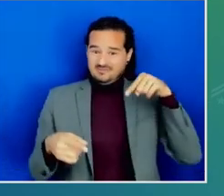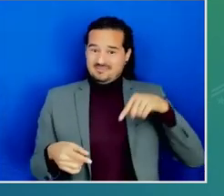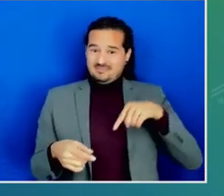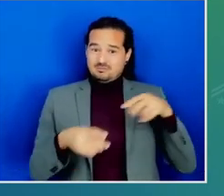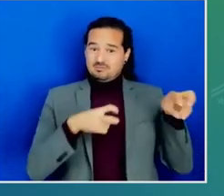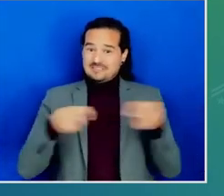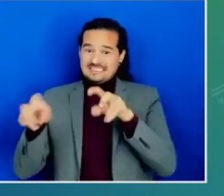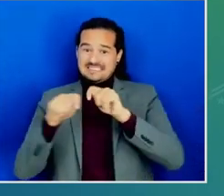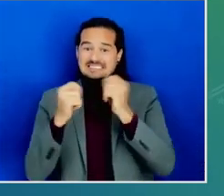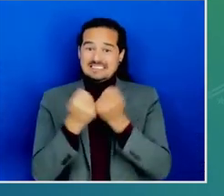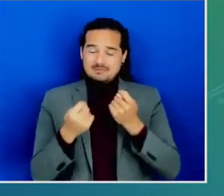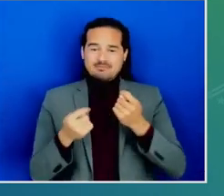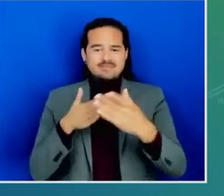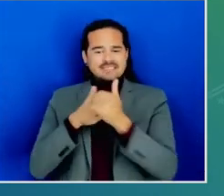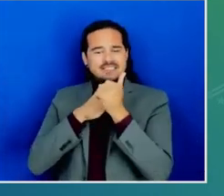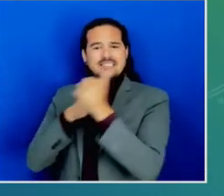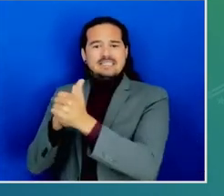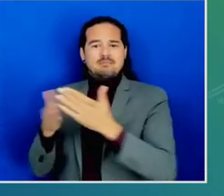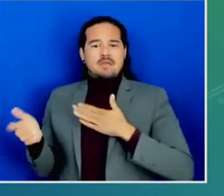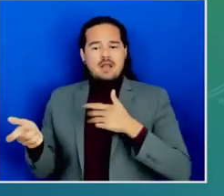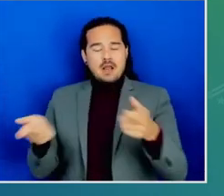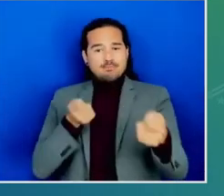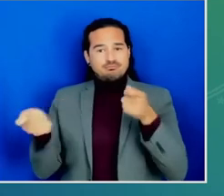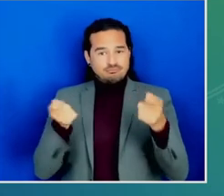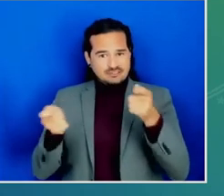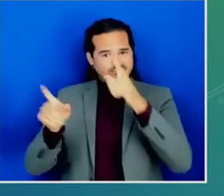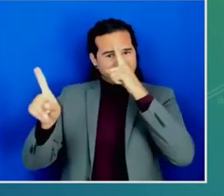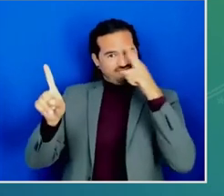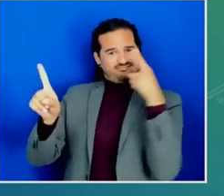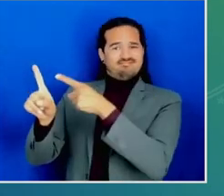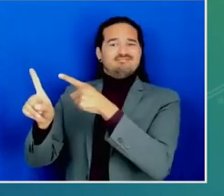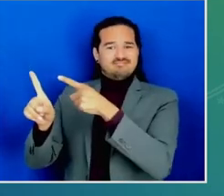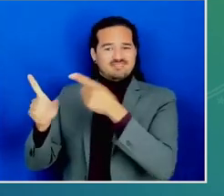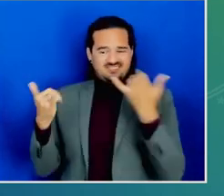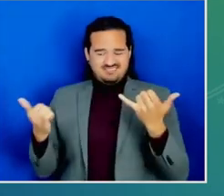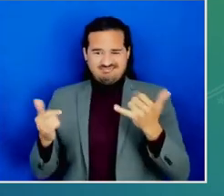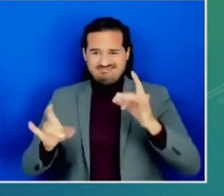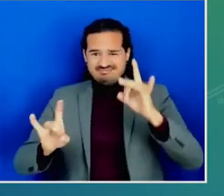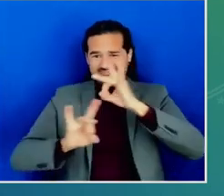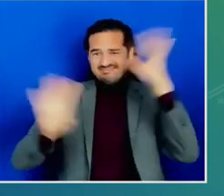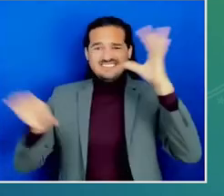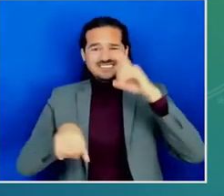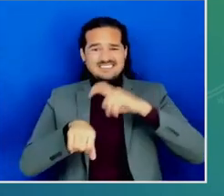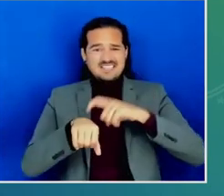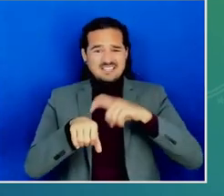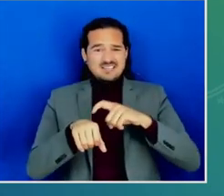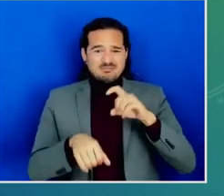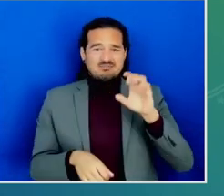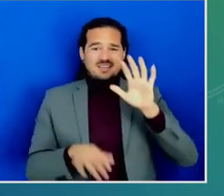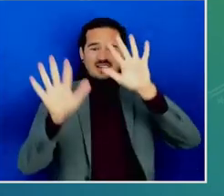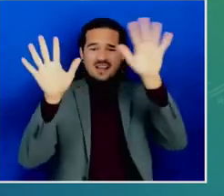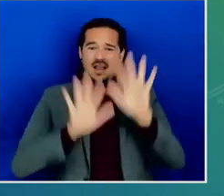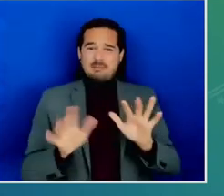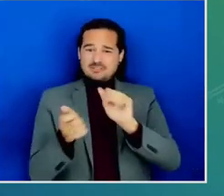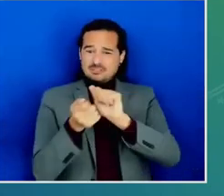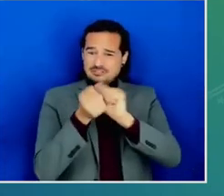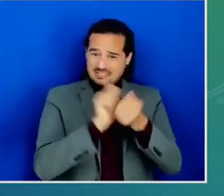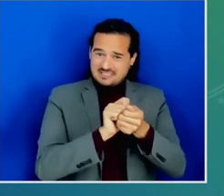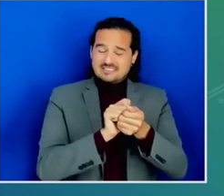my administration's ambitious plan to address the existential threat of our time, climate change. Excuse